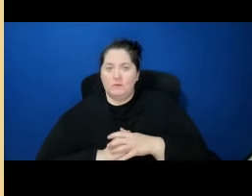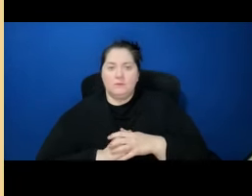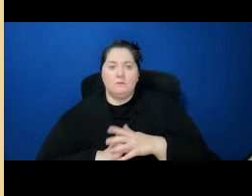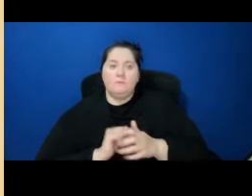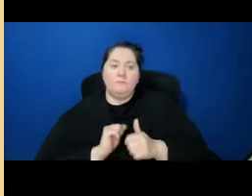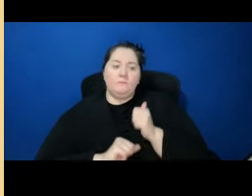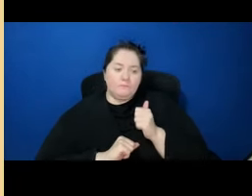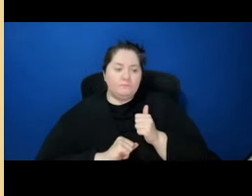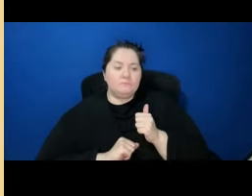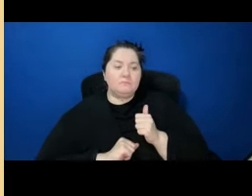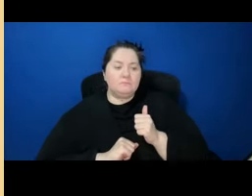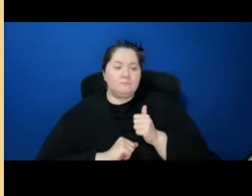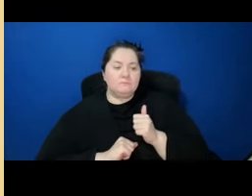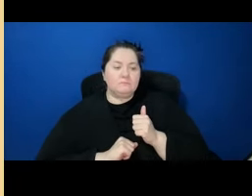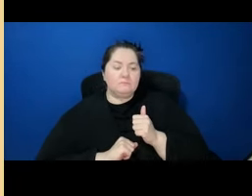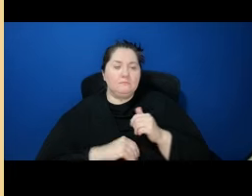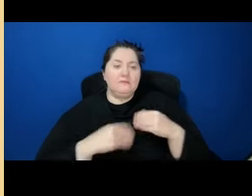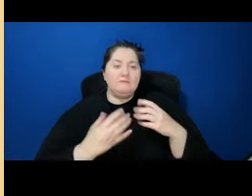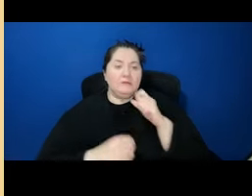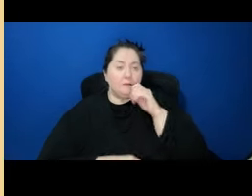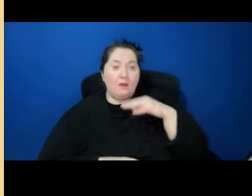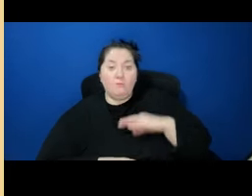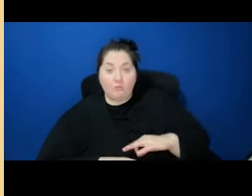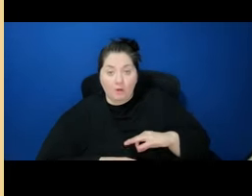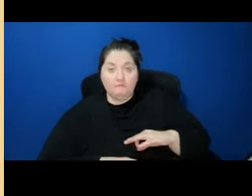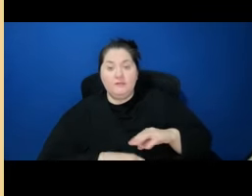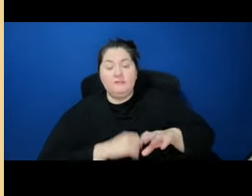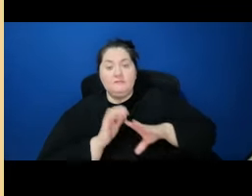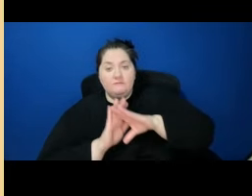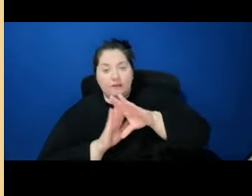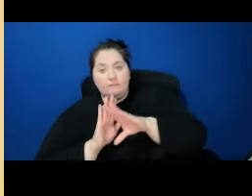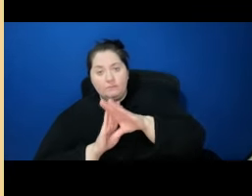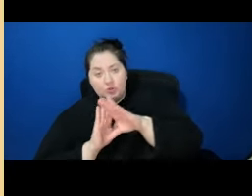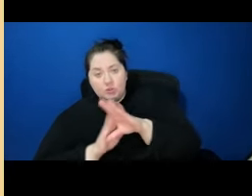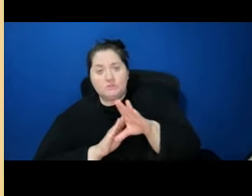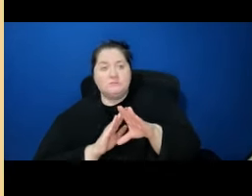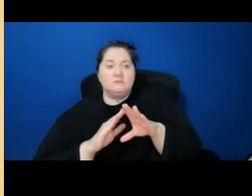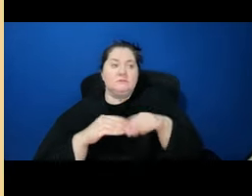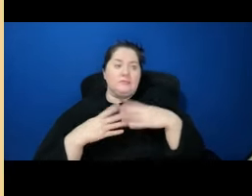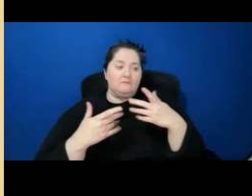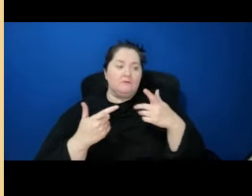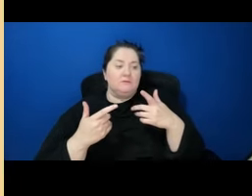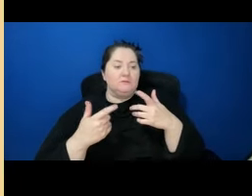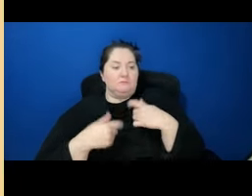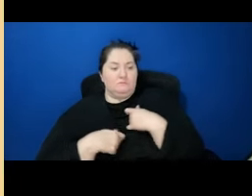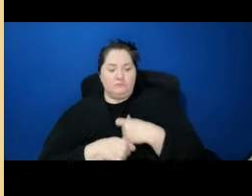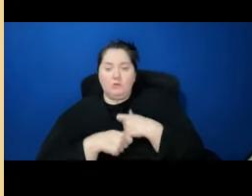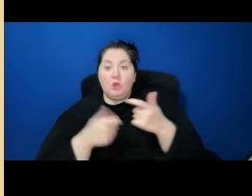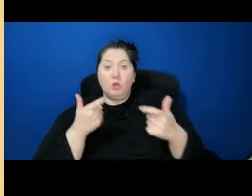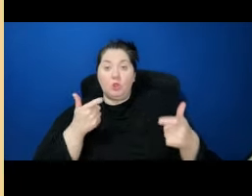giving nonprofit developers the ability to generate larger projects,